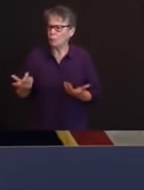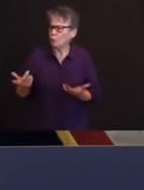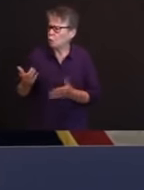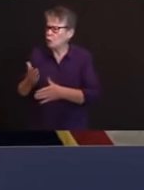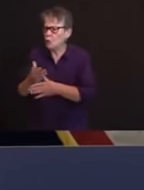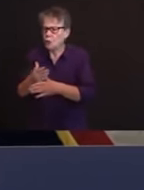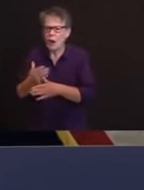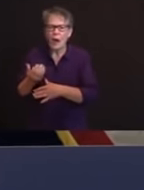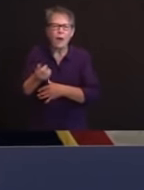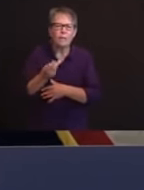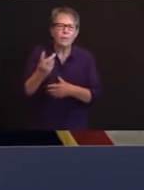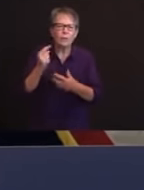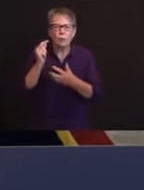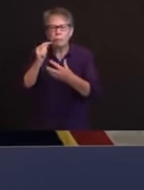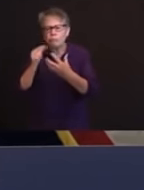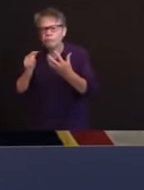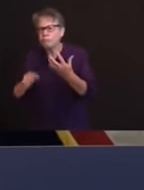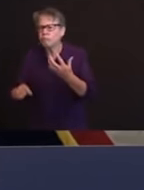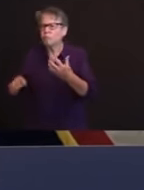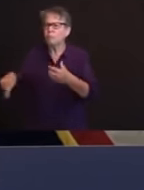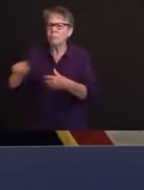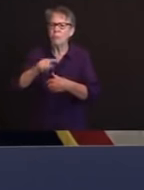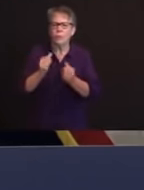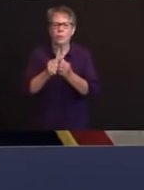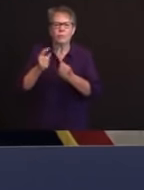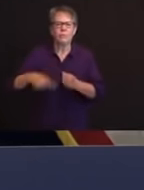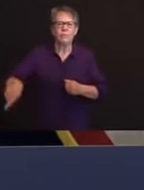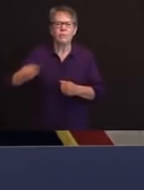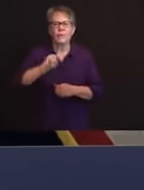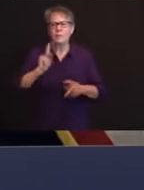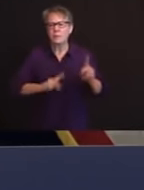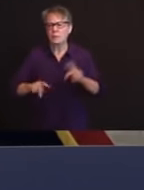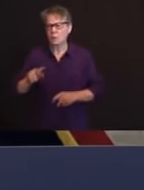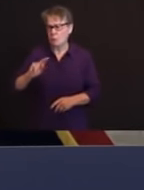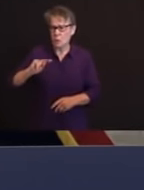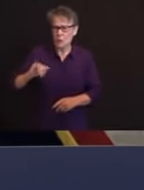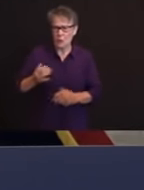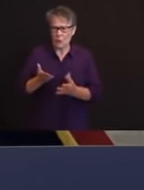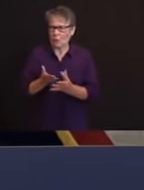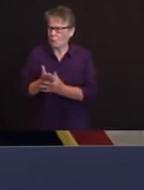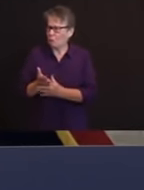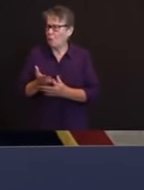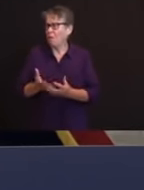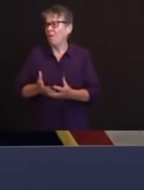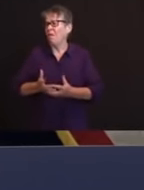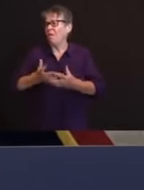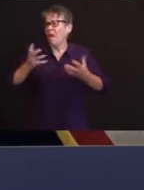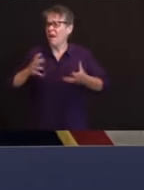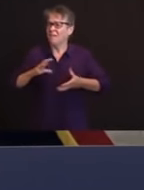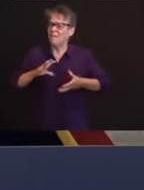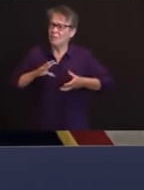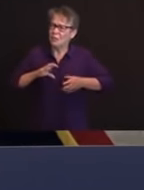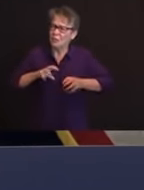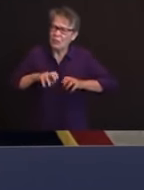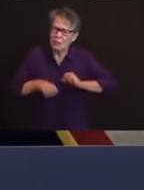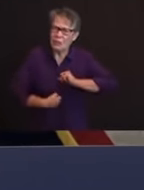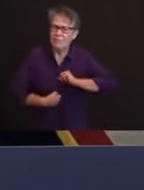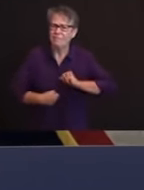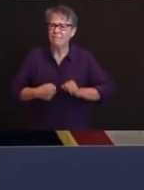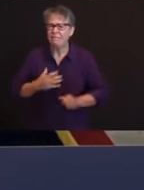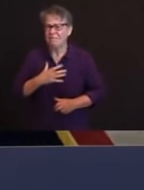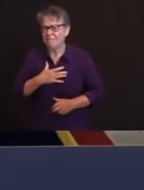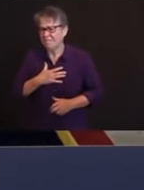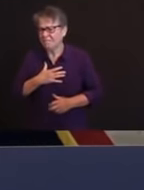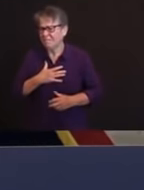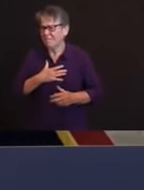you spoke to the grief of our state and the numbers you put up with 11 people passing just in the